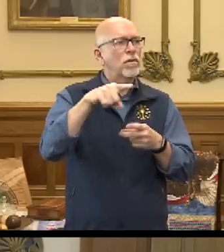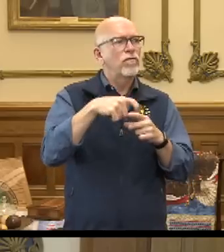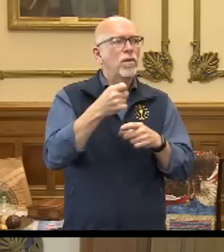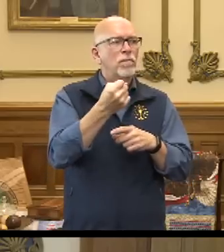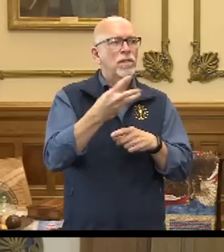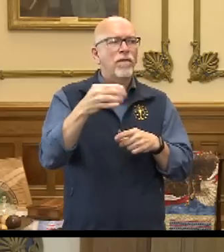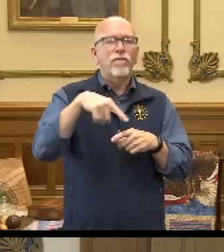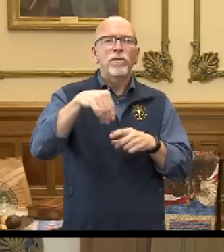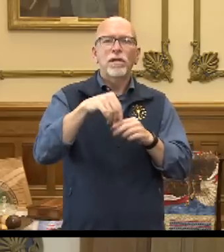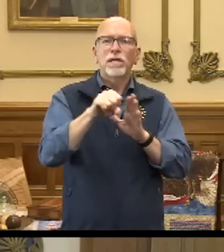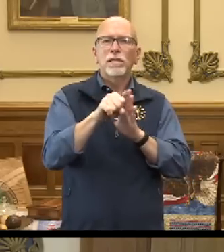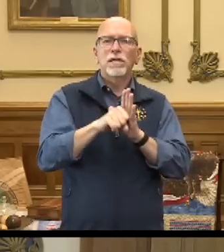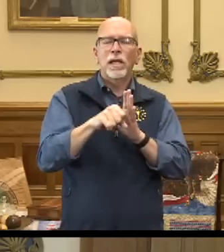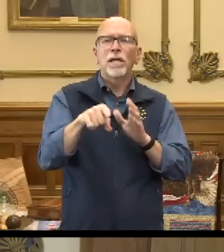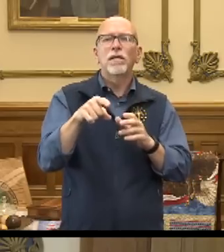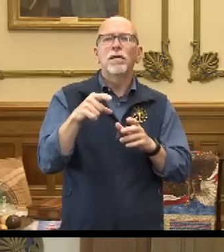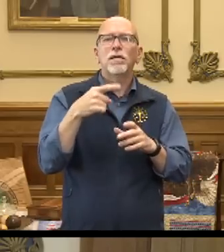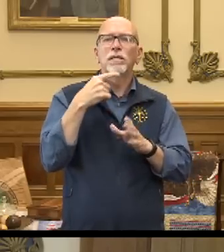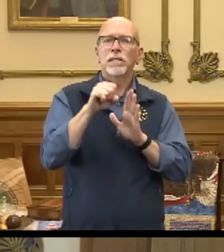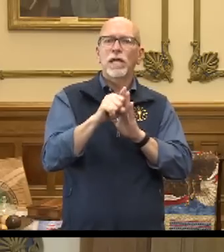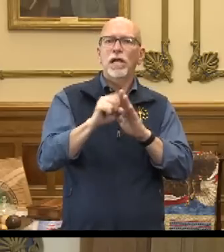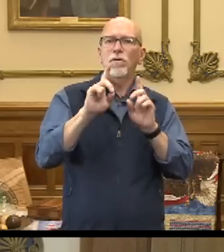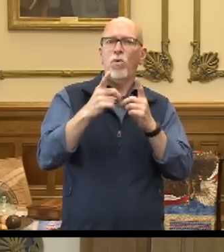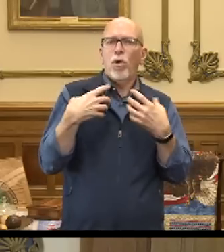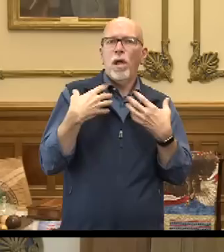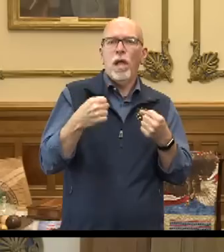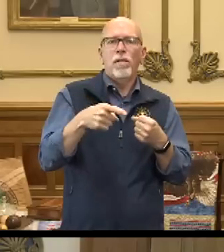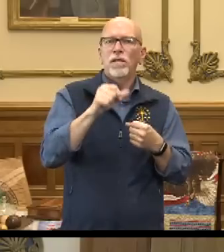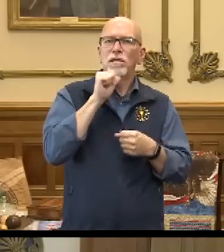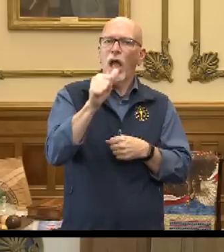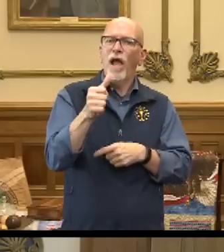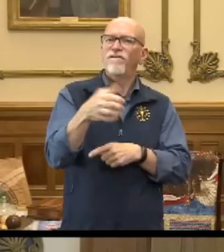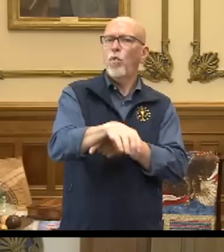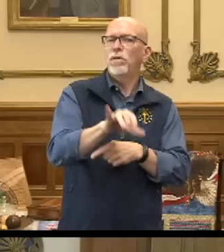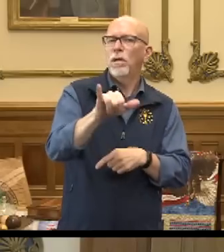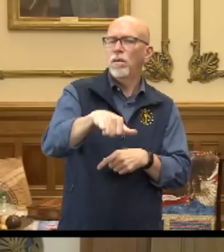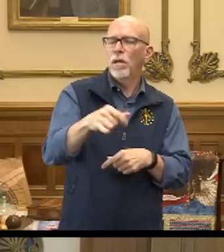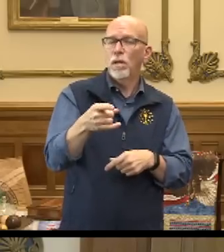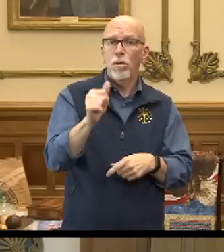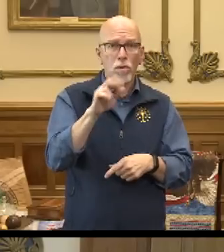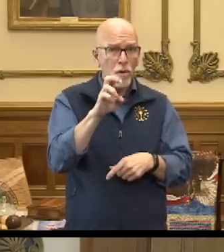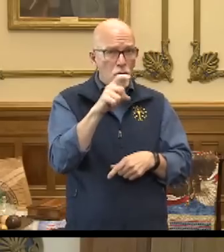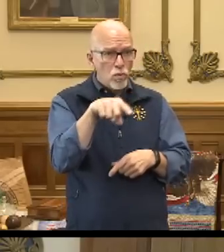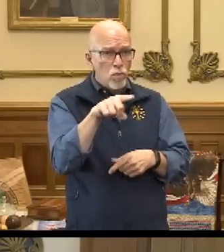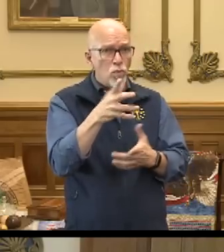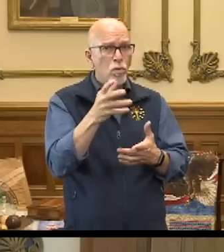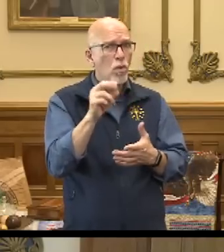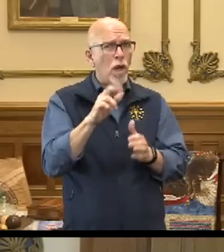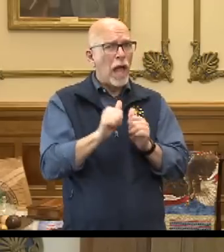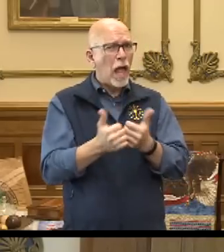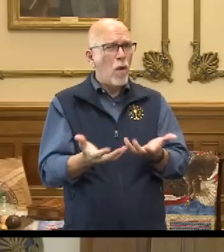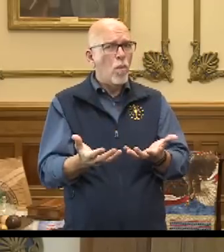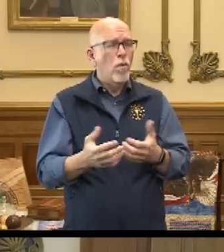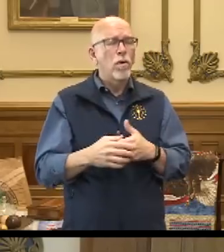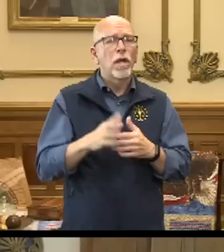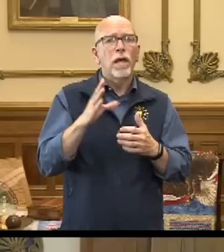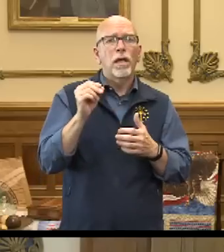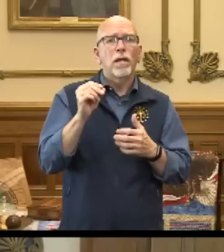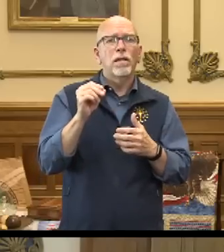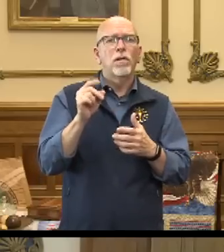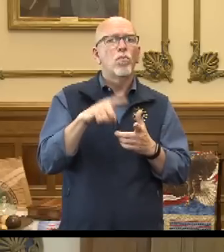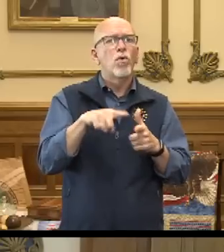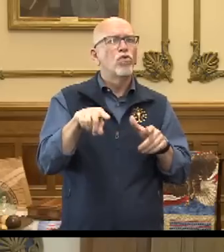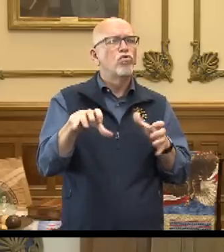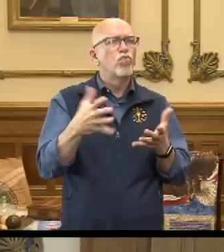ombudsmen across the state that the State Department of Health is not enforcing this. Are you? And if so, how? And what are you